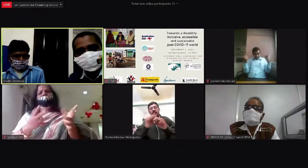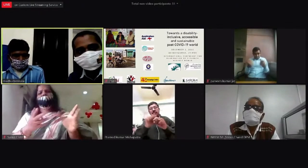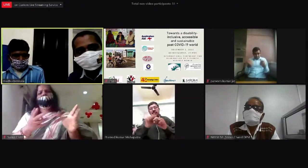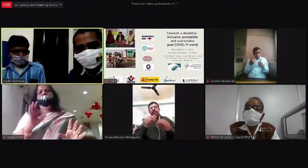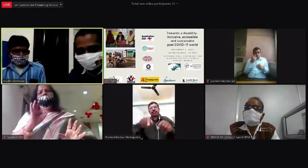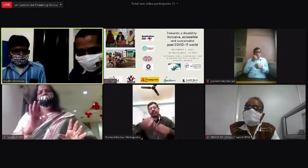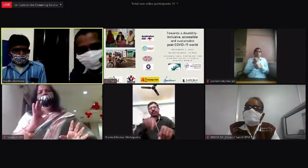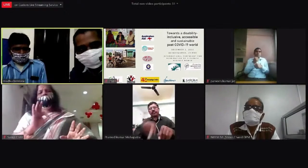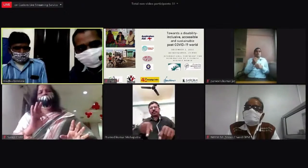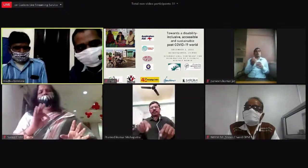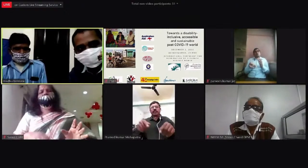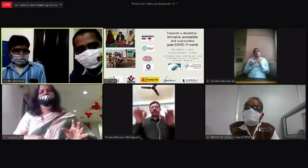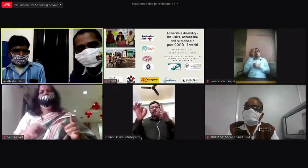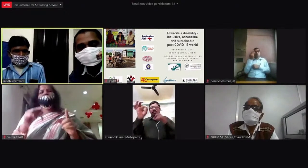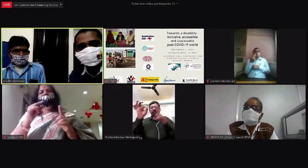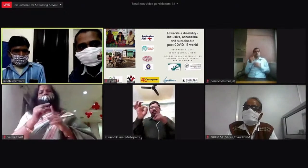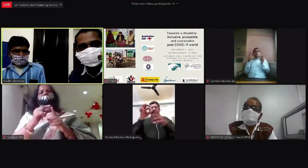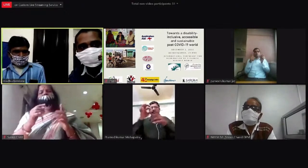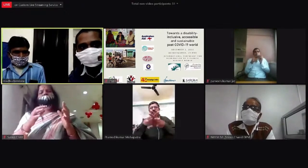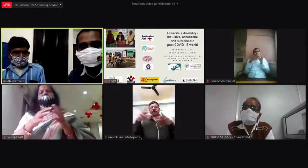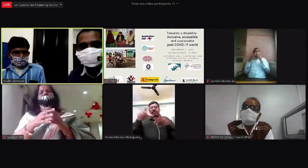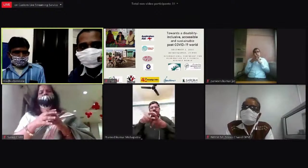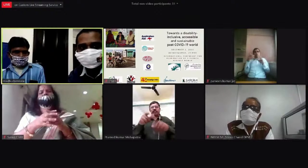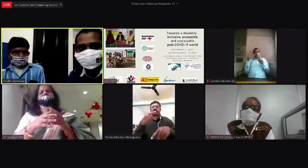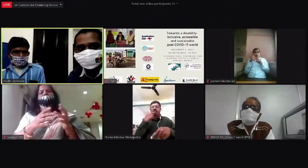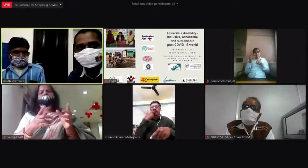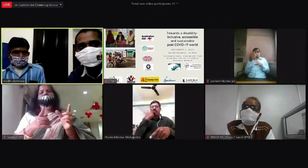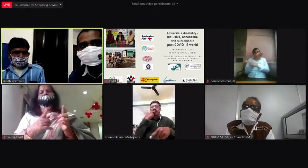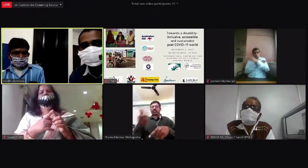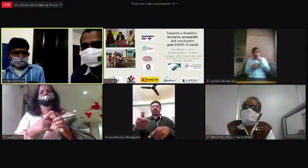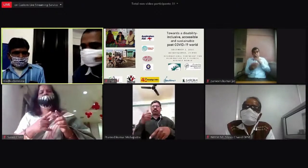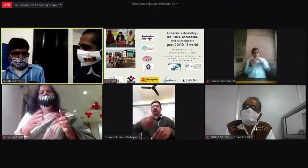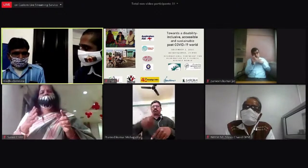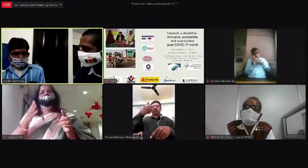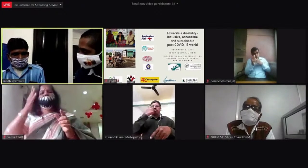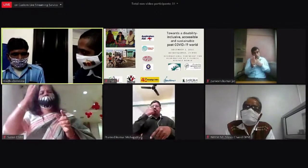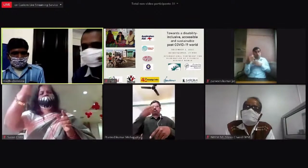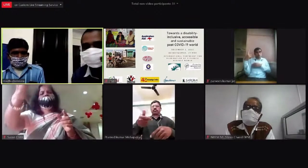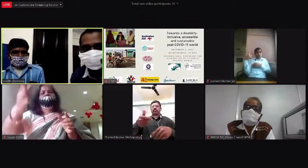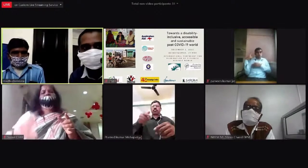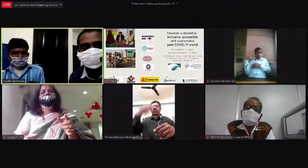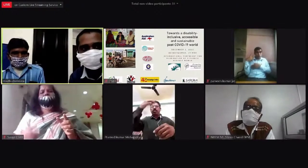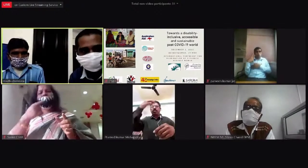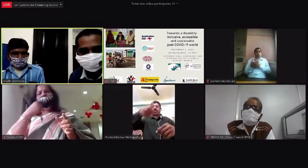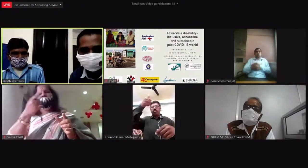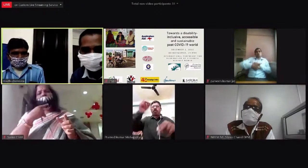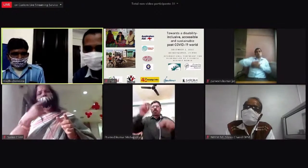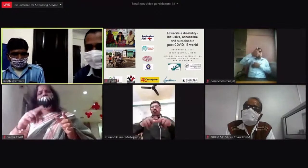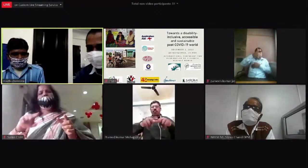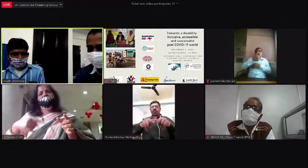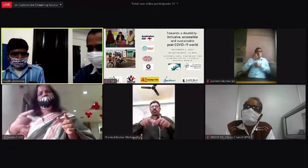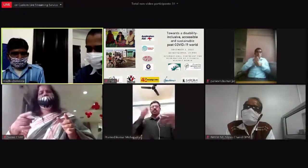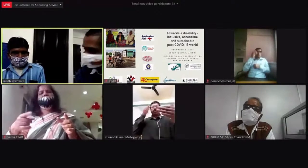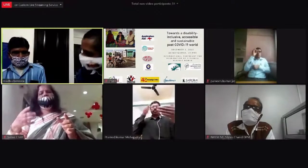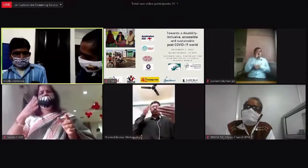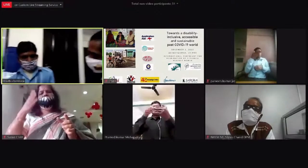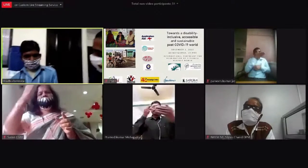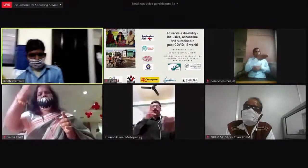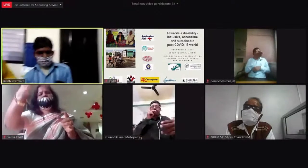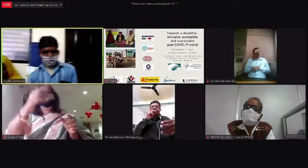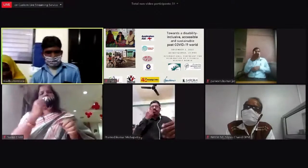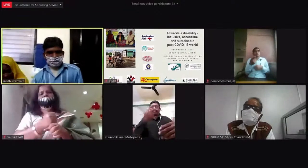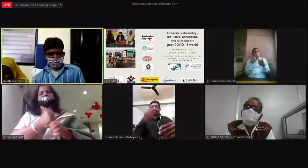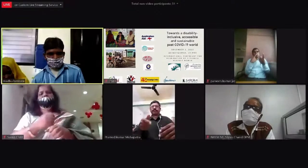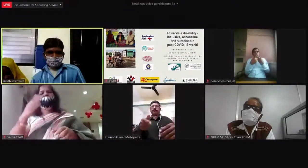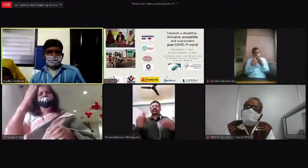level interventions, and also a representative for people with disabilities who represents the needs of the community in front